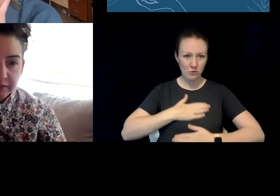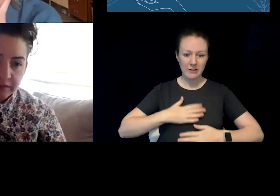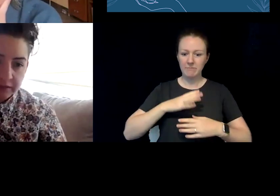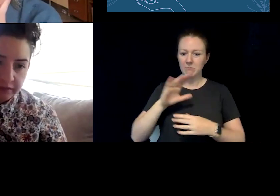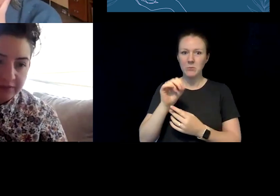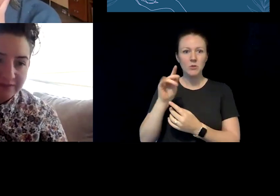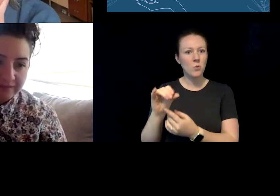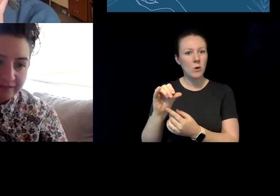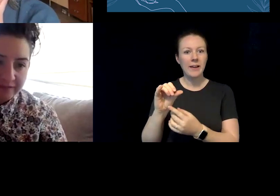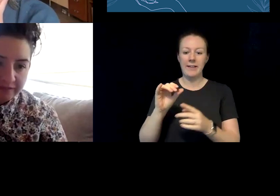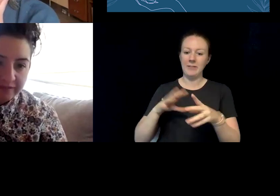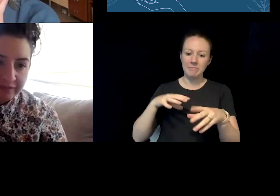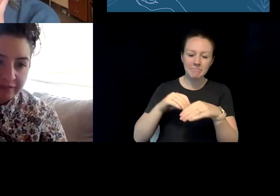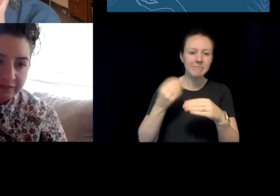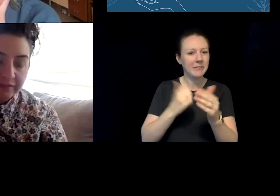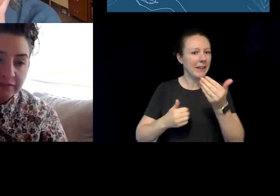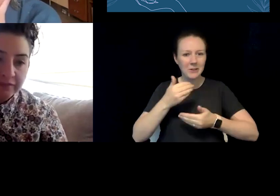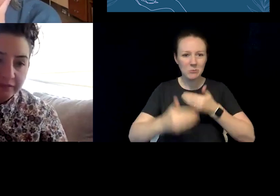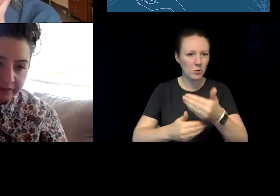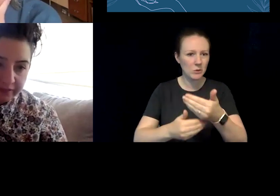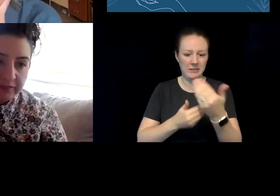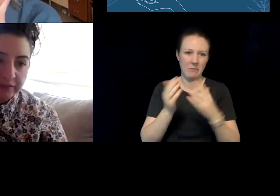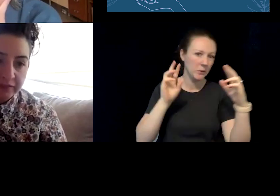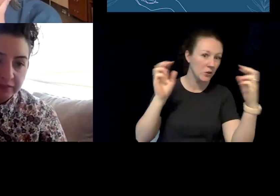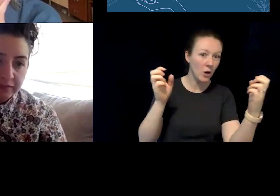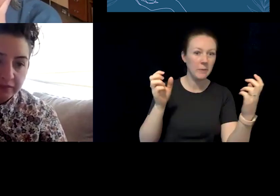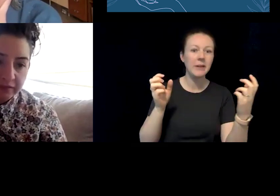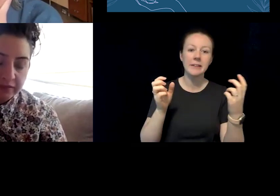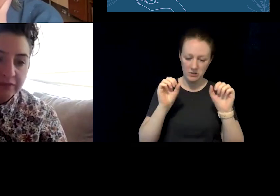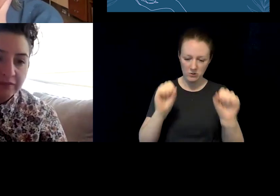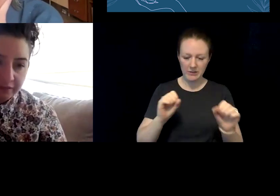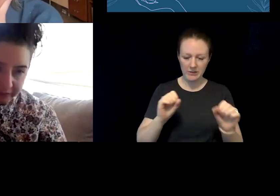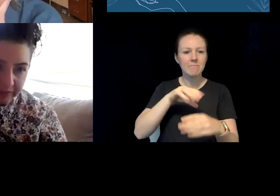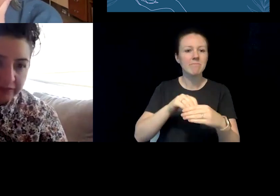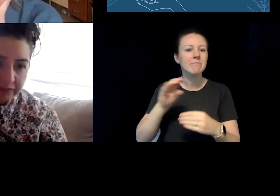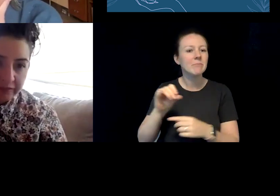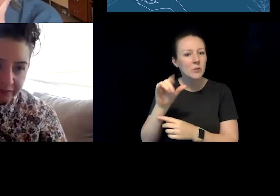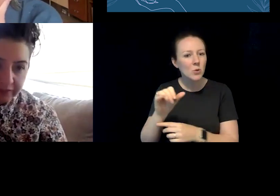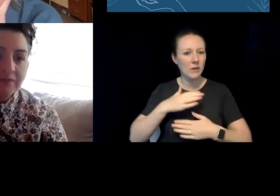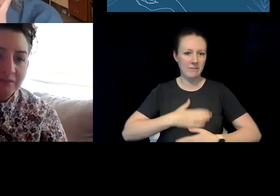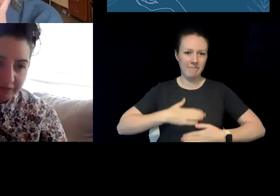any process, joy. And it was so necessary for us to have that joy given the subject matter as well. So